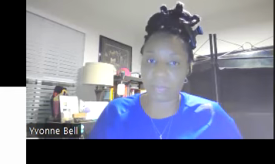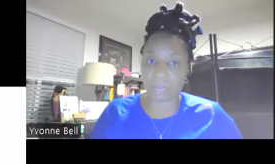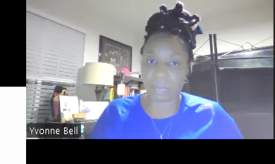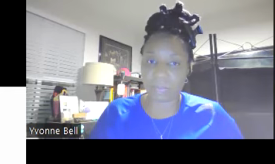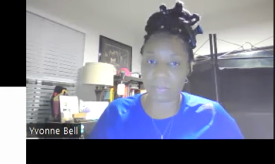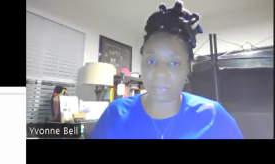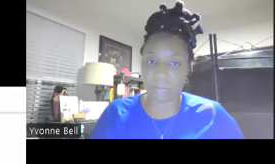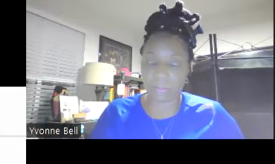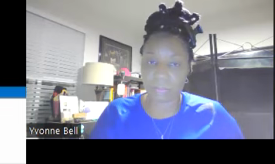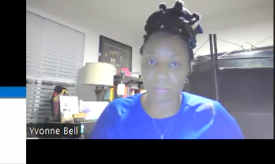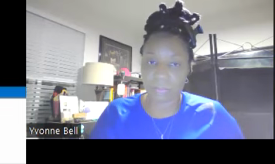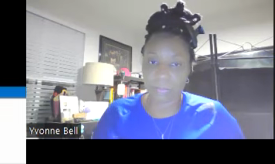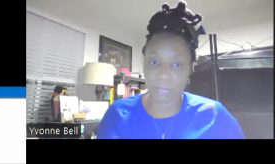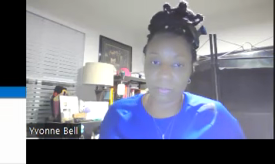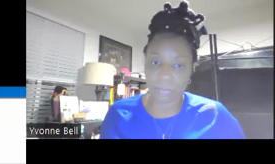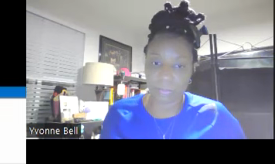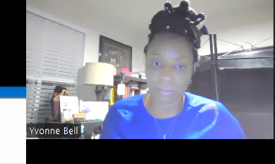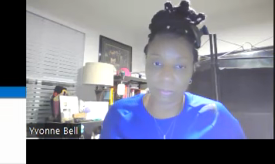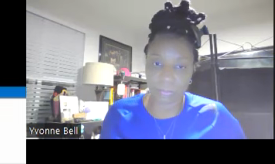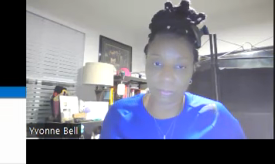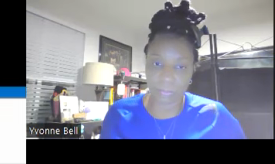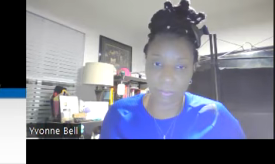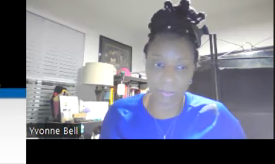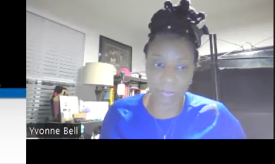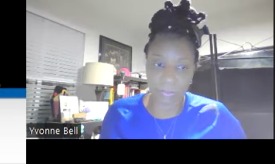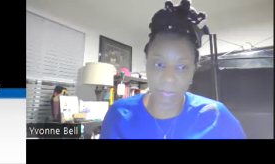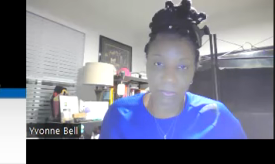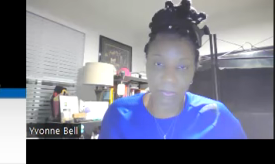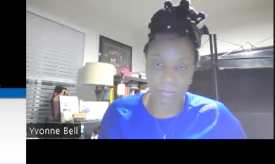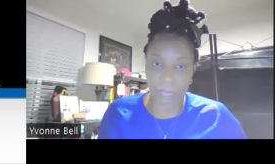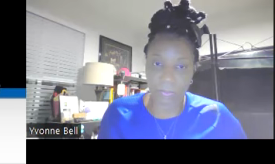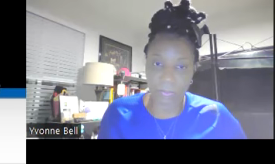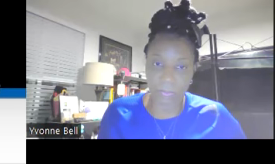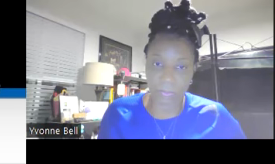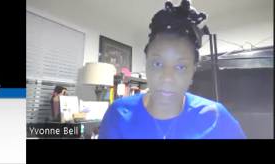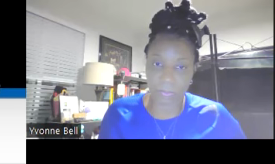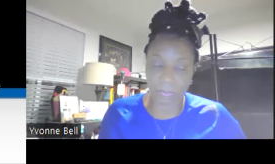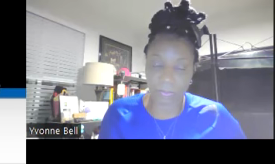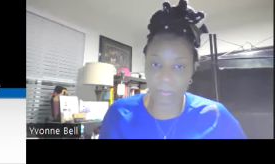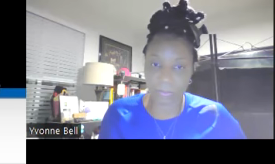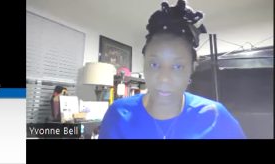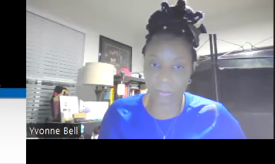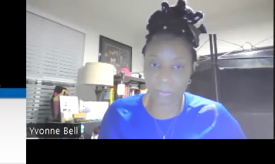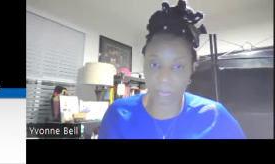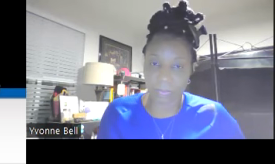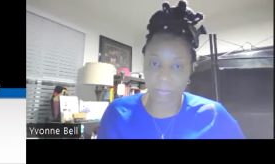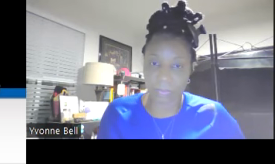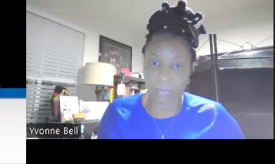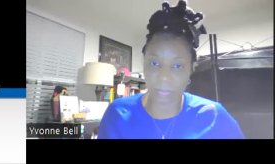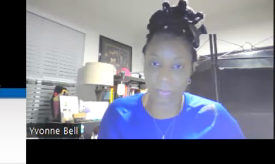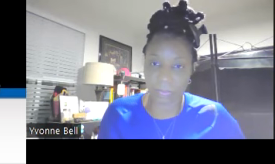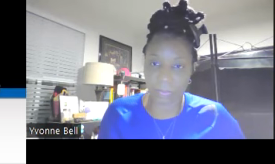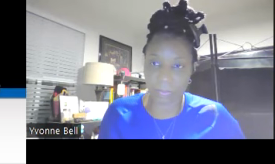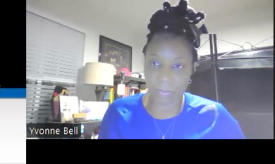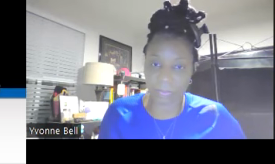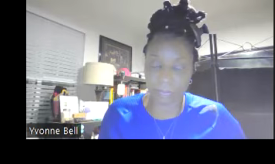online account. You'll need your Social Security number, date of birth, and driver's license number, and both should match what you